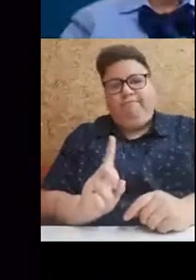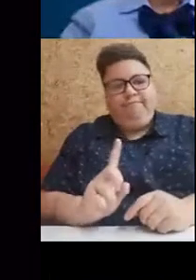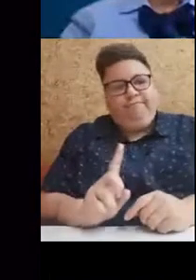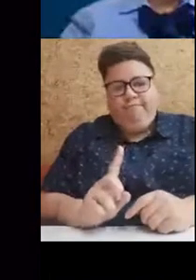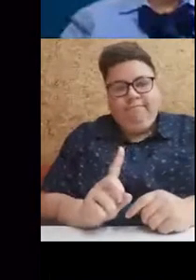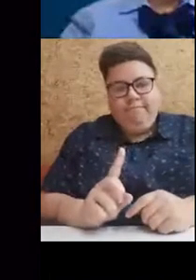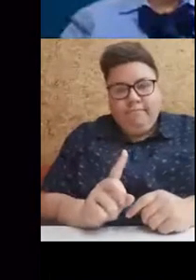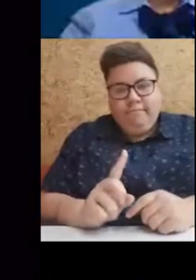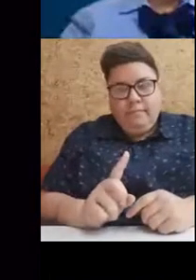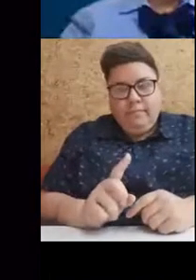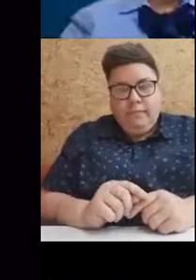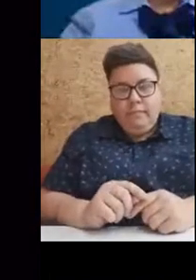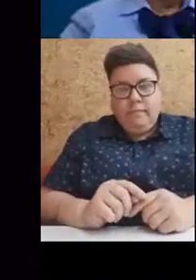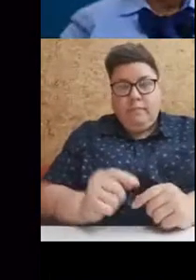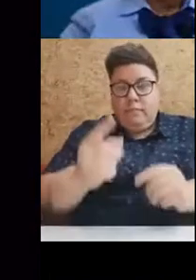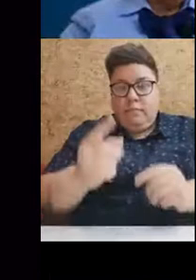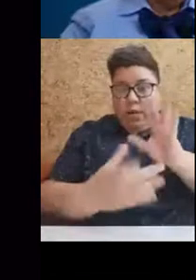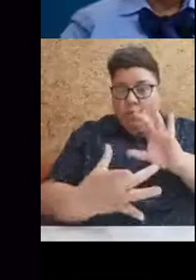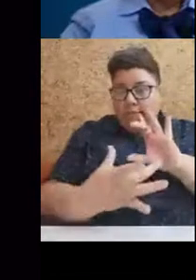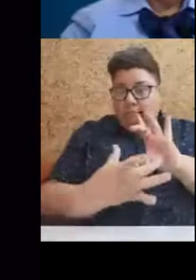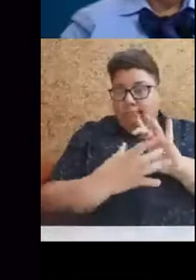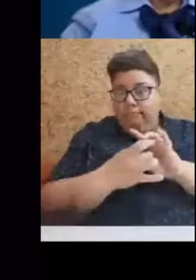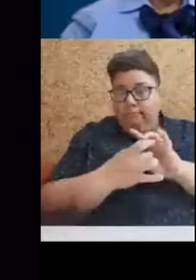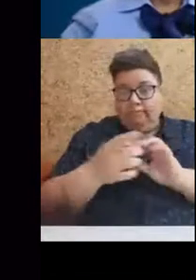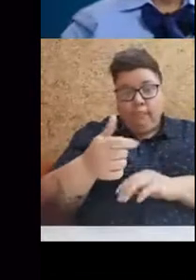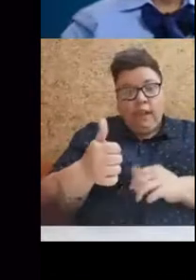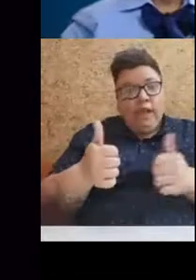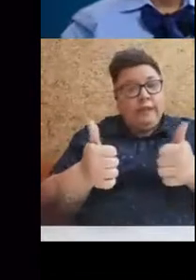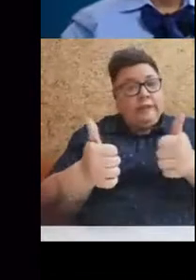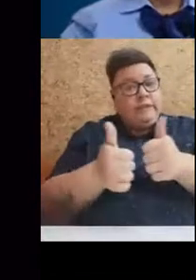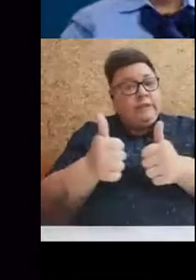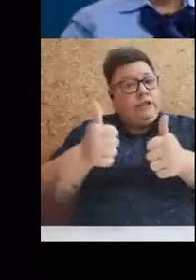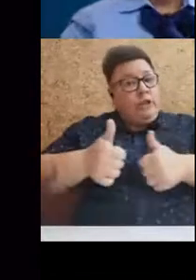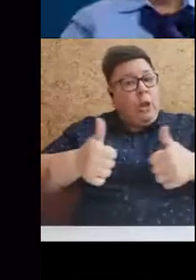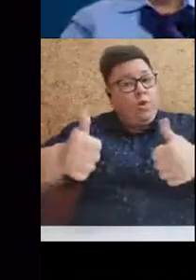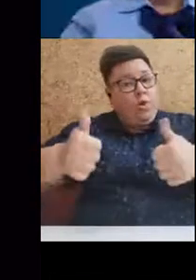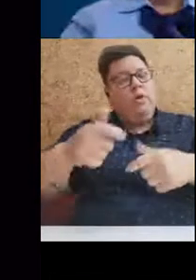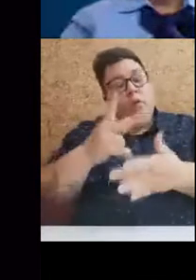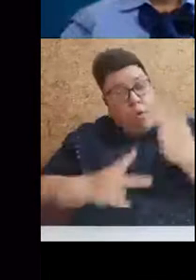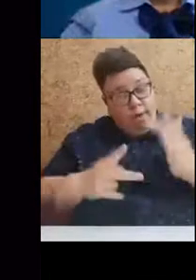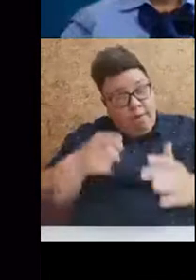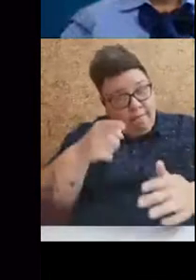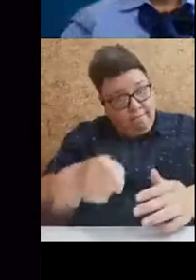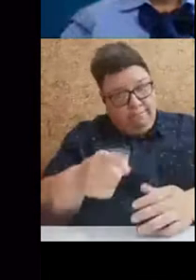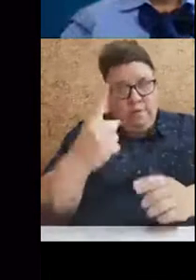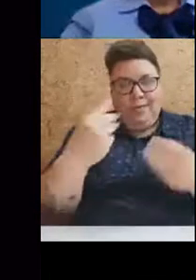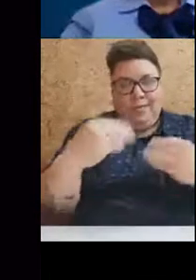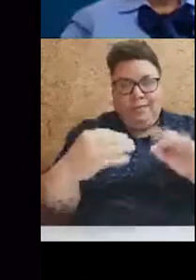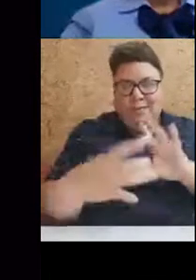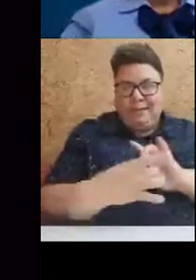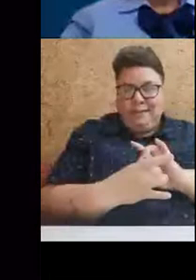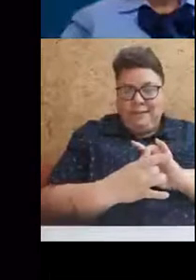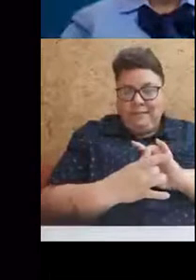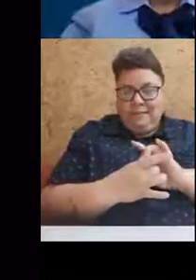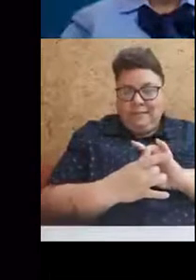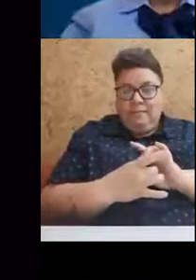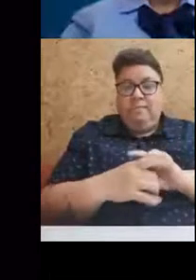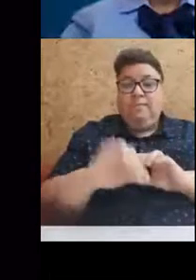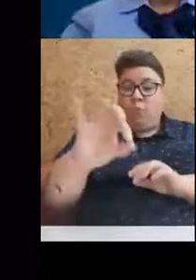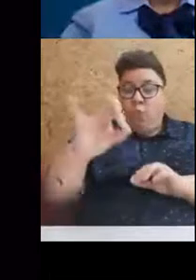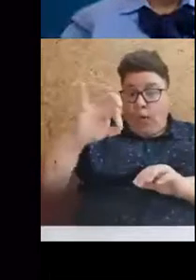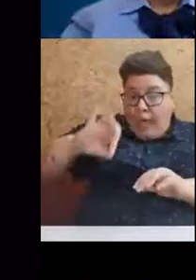you may only be a shareholder of this entity. And then last but not least, your gross income